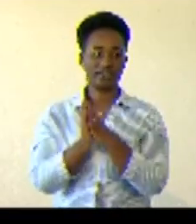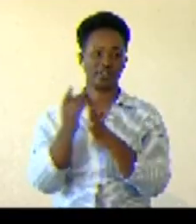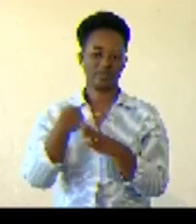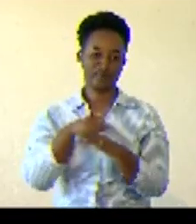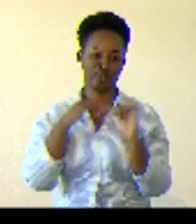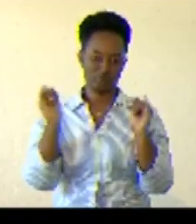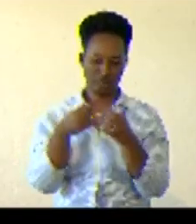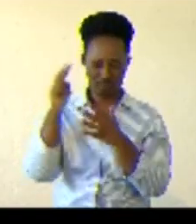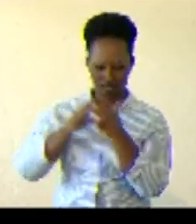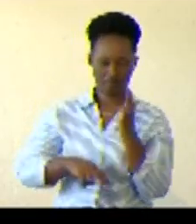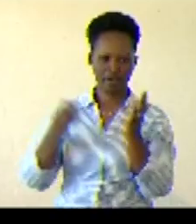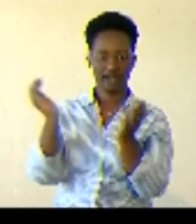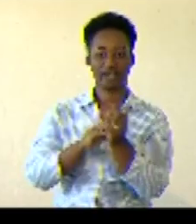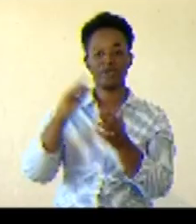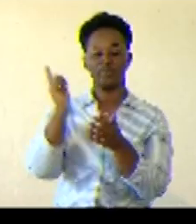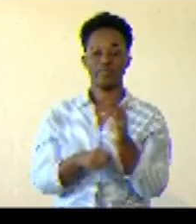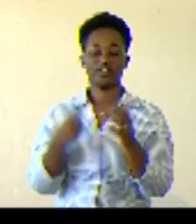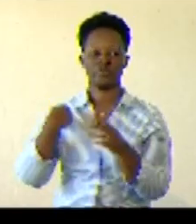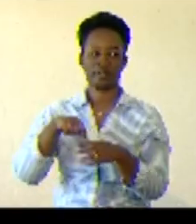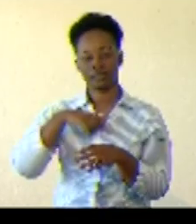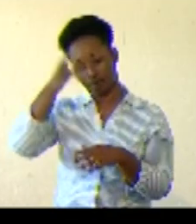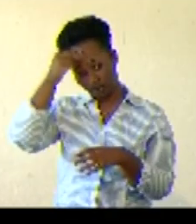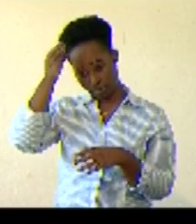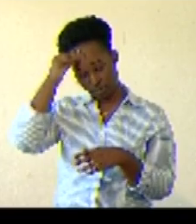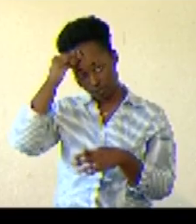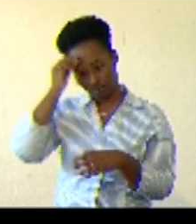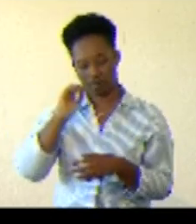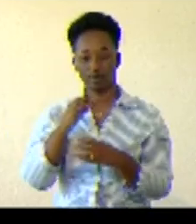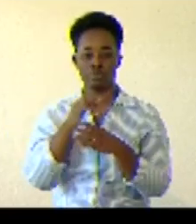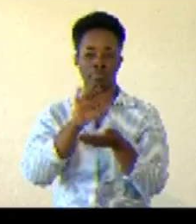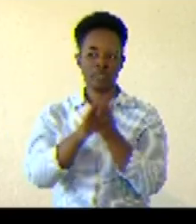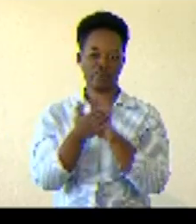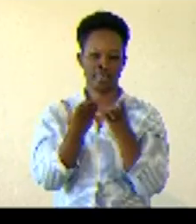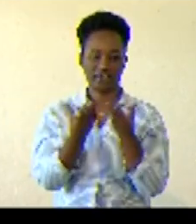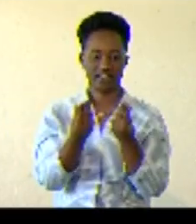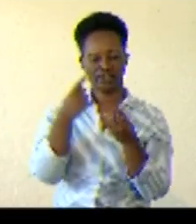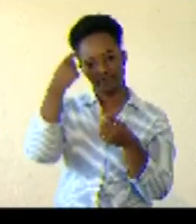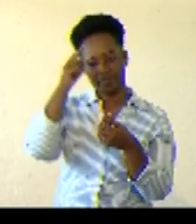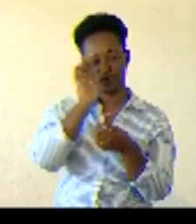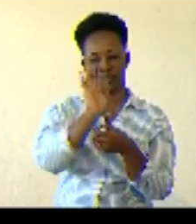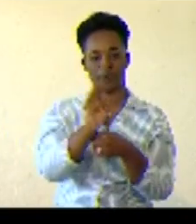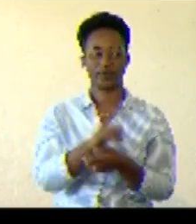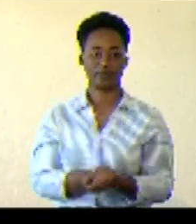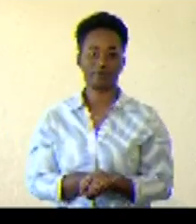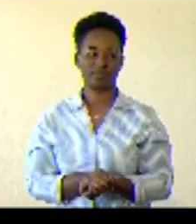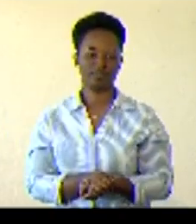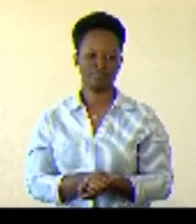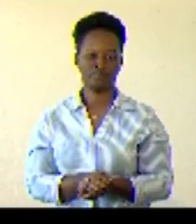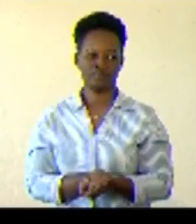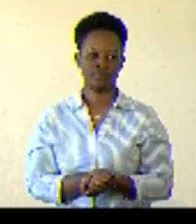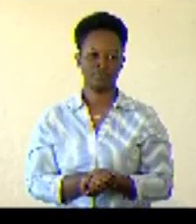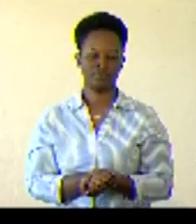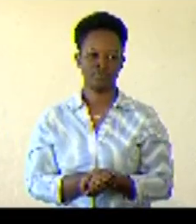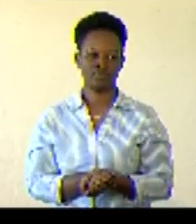to go through again what we have talked about, such that it becomes easy for you to work it out with ease or